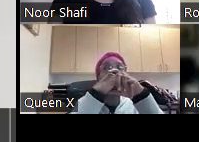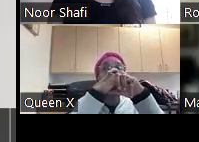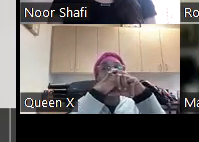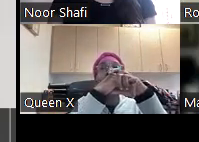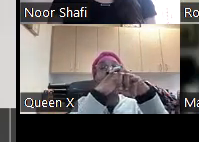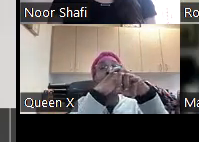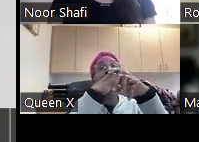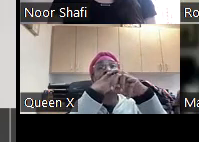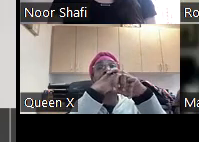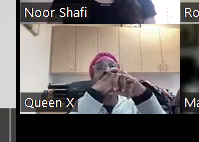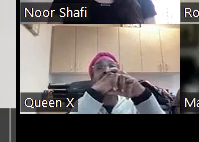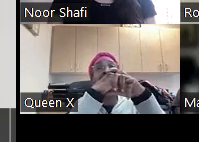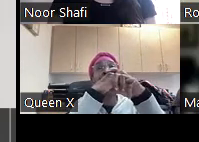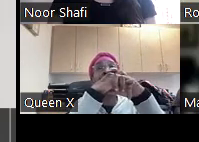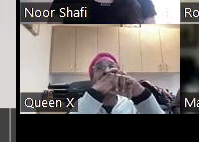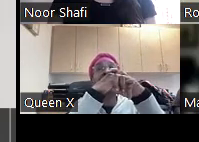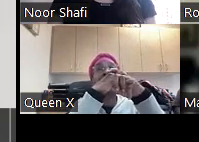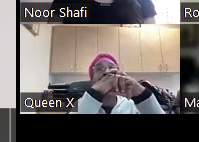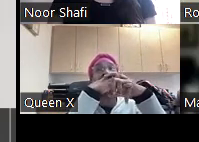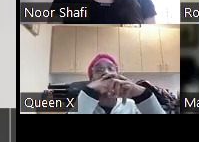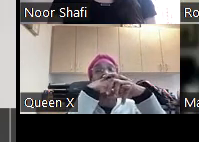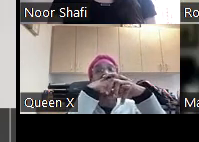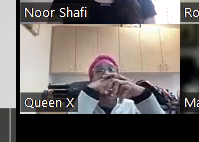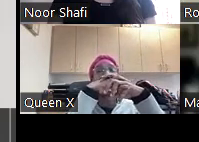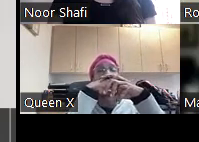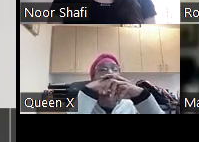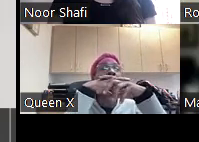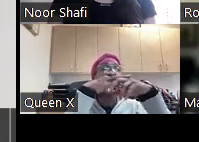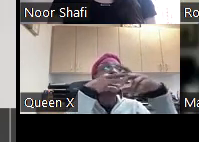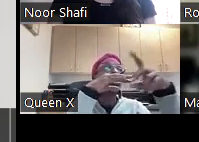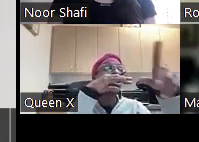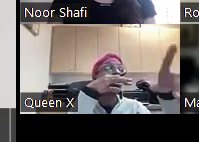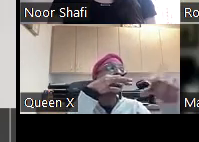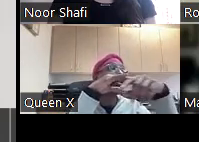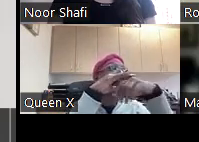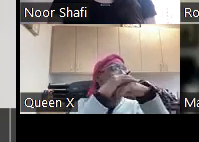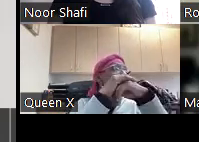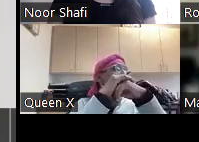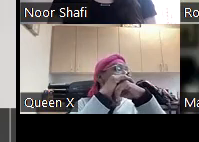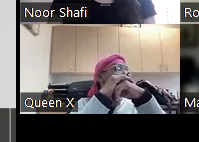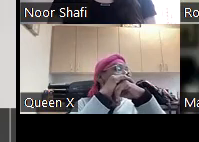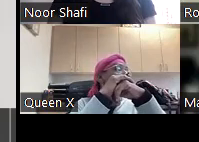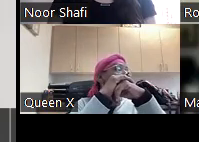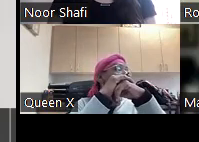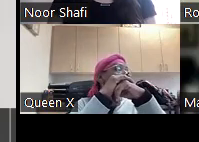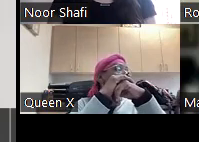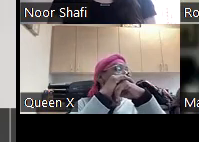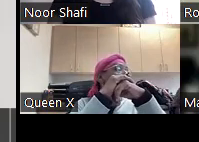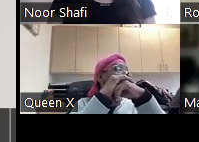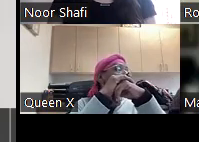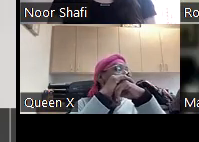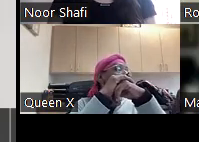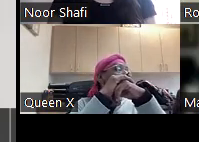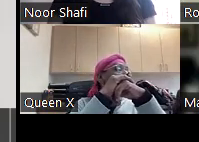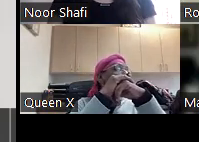know, I think is the best, right? Because then we're not making accusations and we're not finger pointing. We're saying, hey man, I